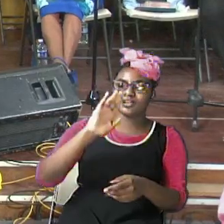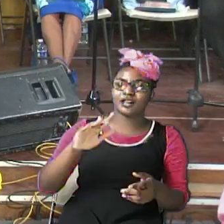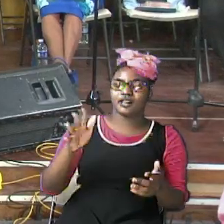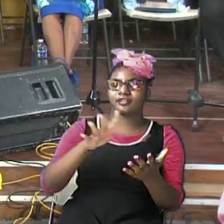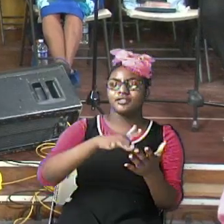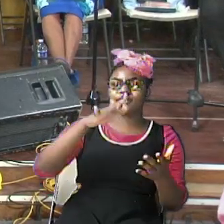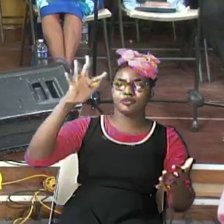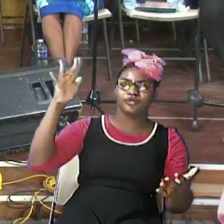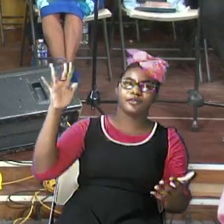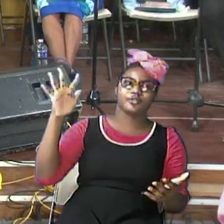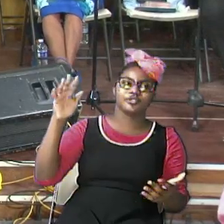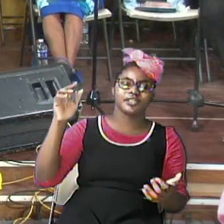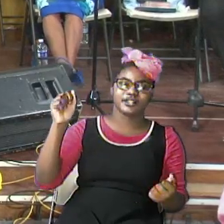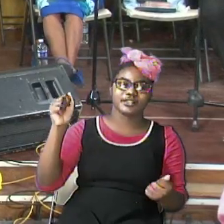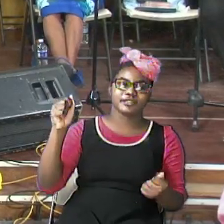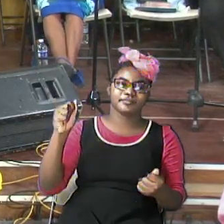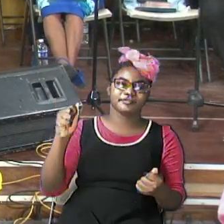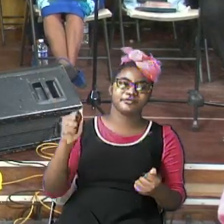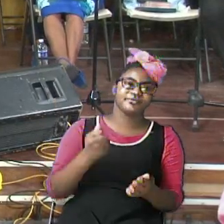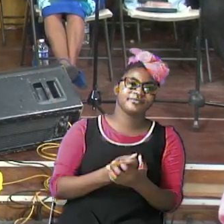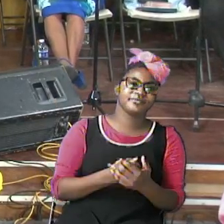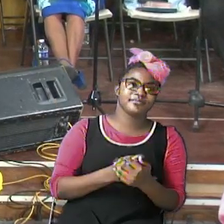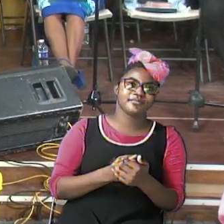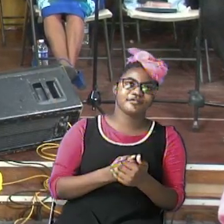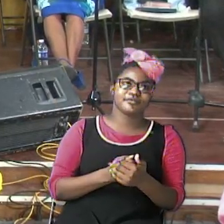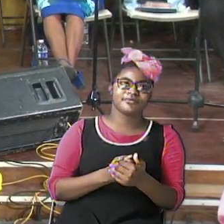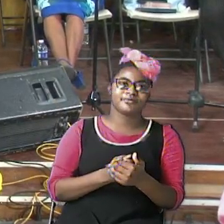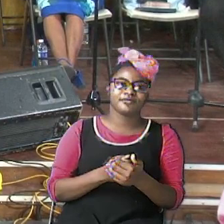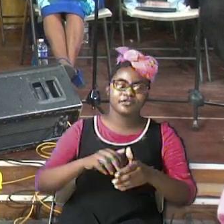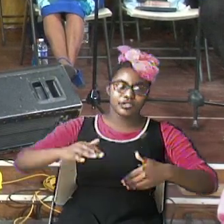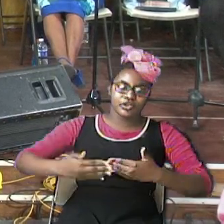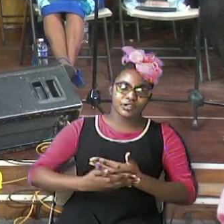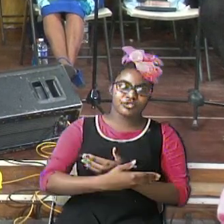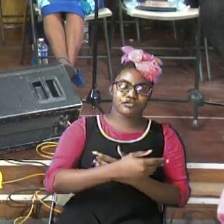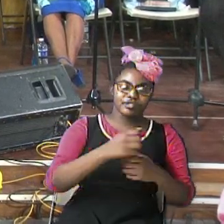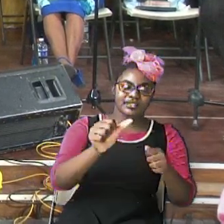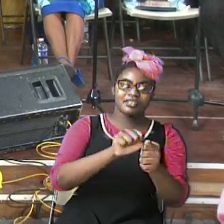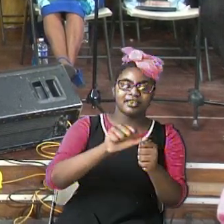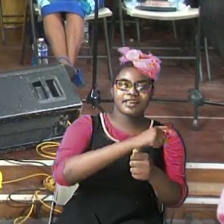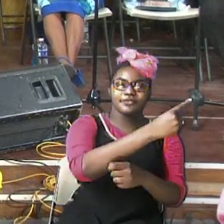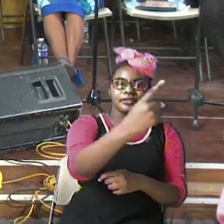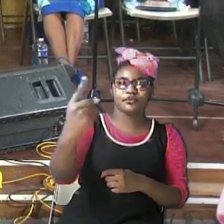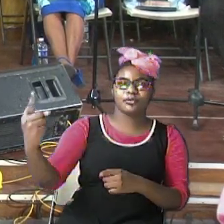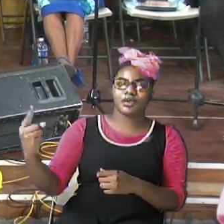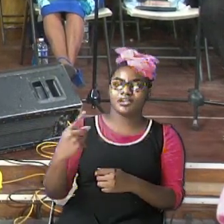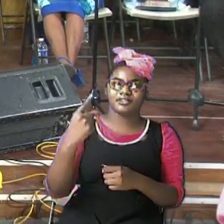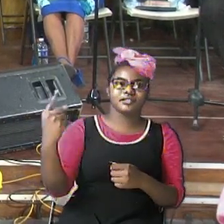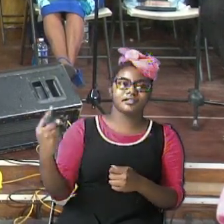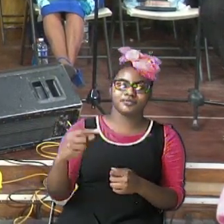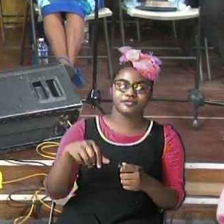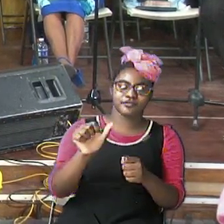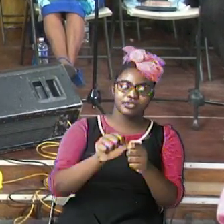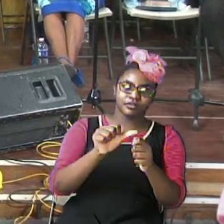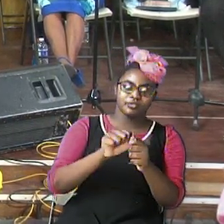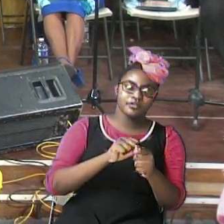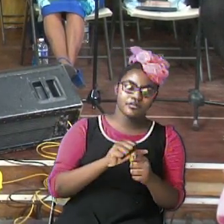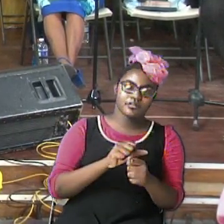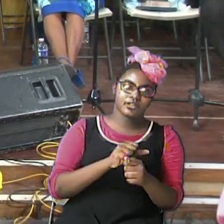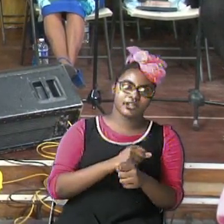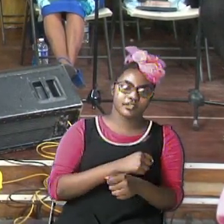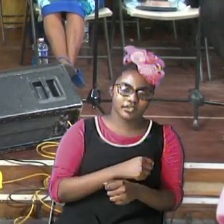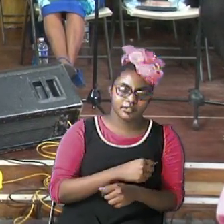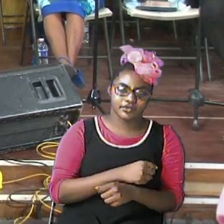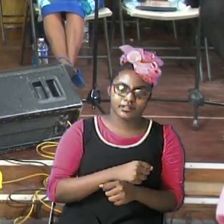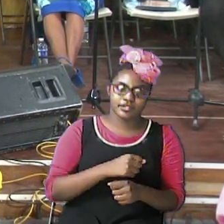great name. So very good. I greet all of you. I greet the household of faith this morning in the wonderful name